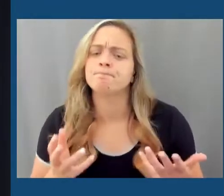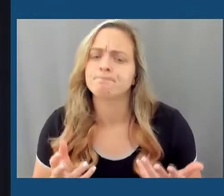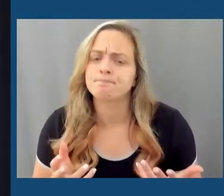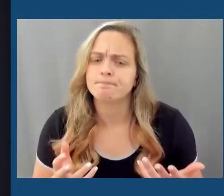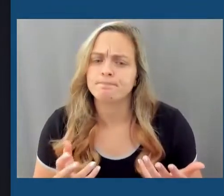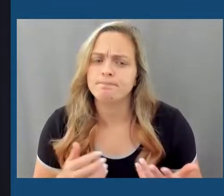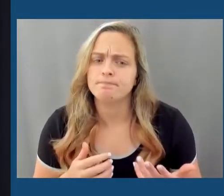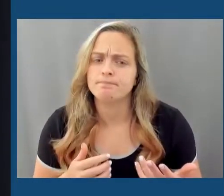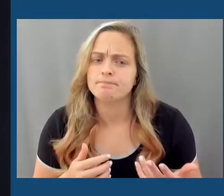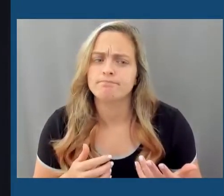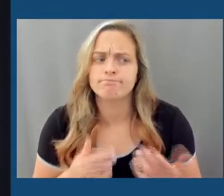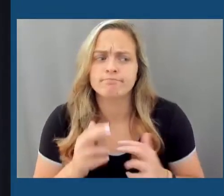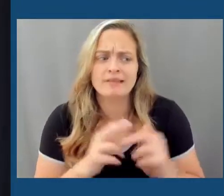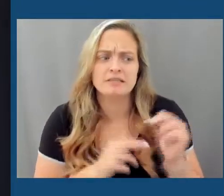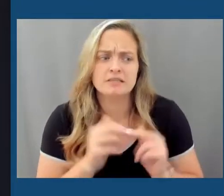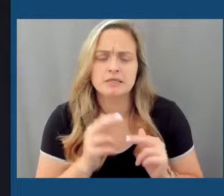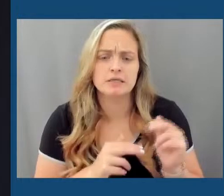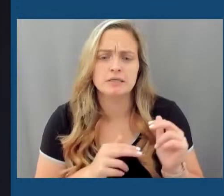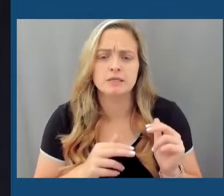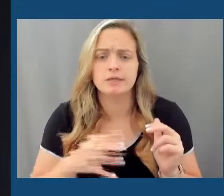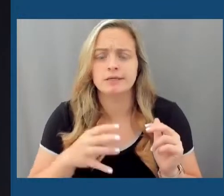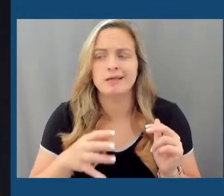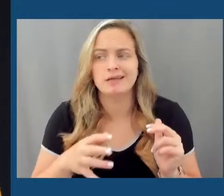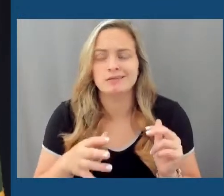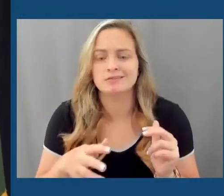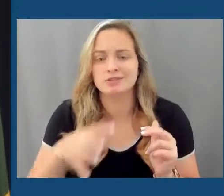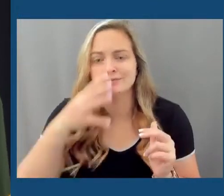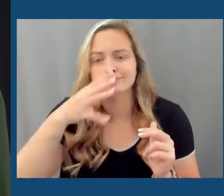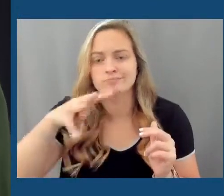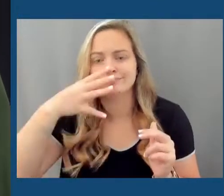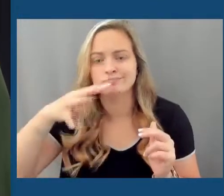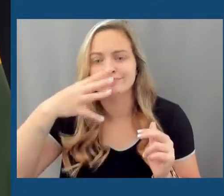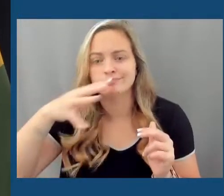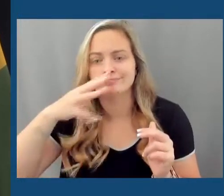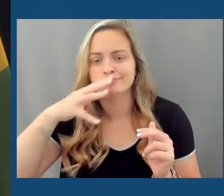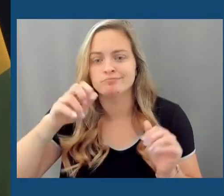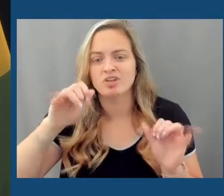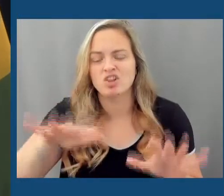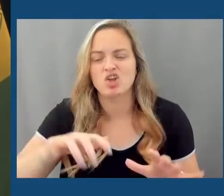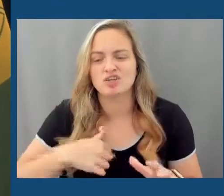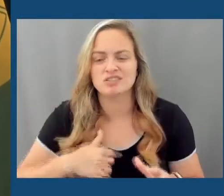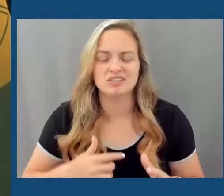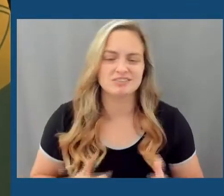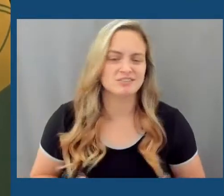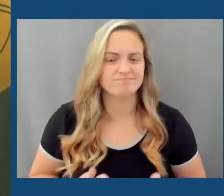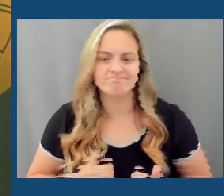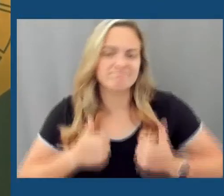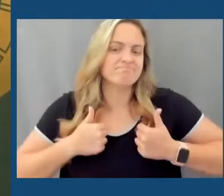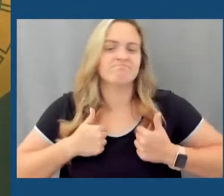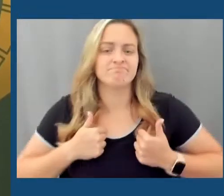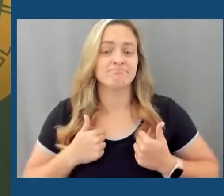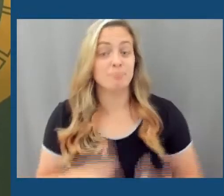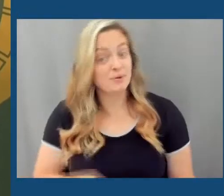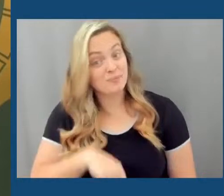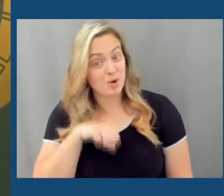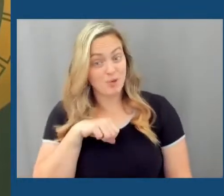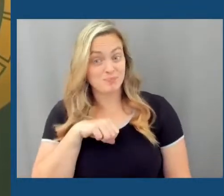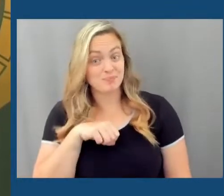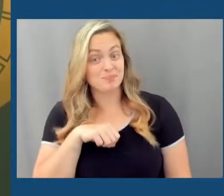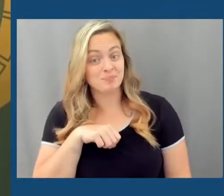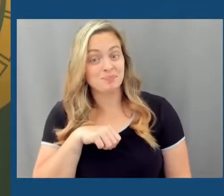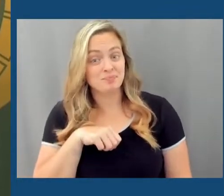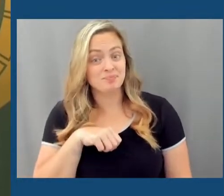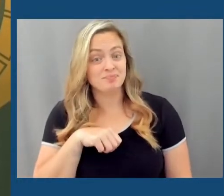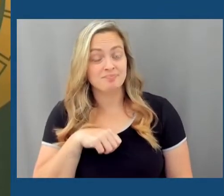a facility that has been disinvested and just sort of lost its luster. Well, I'm so proud because of what